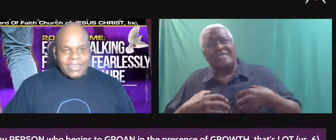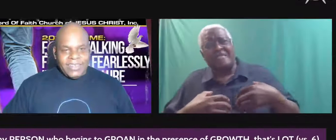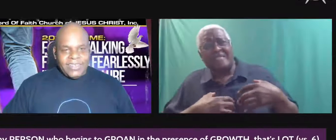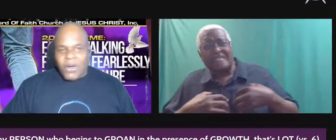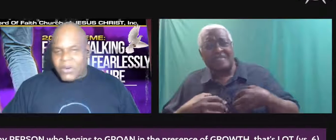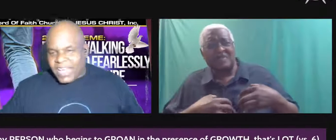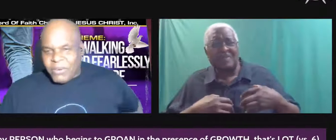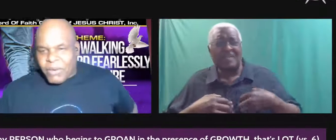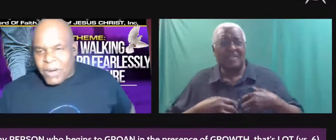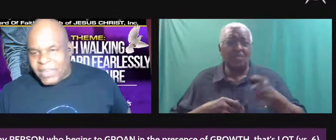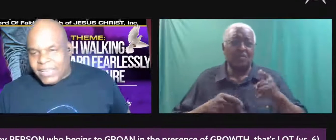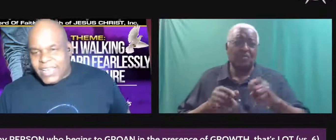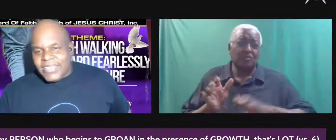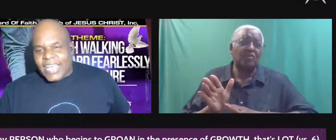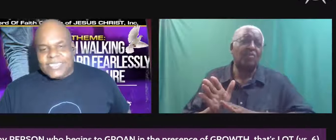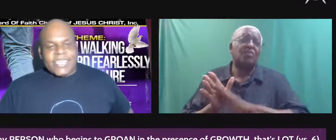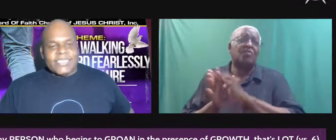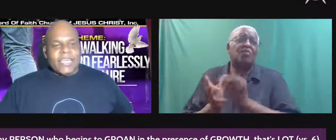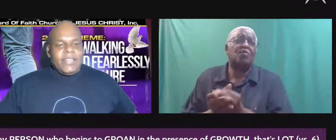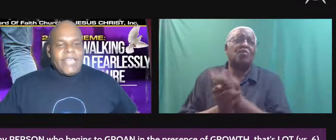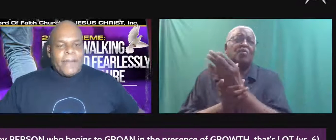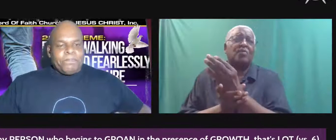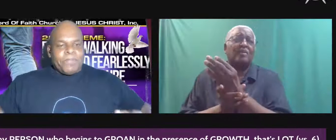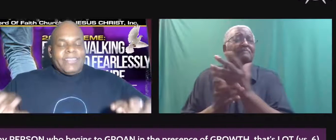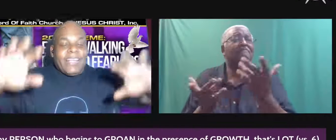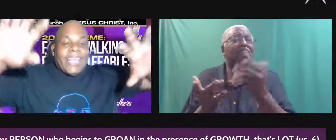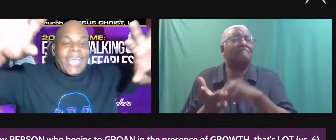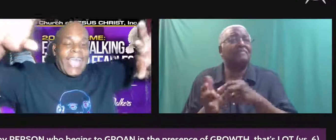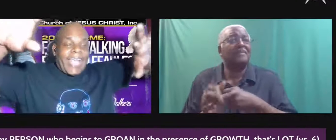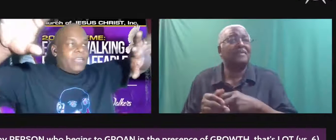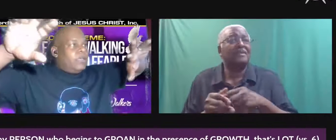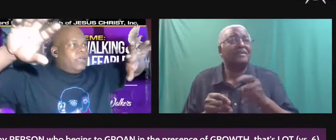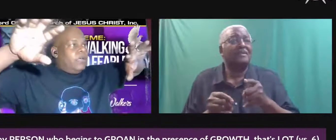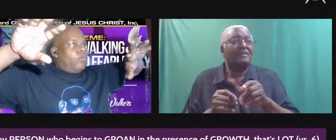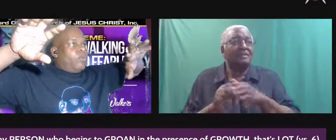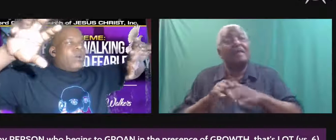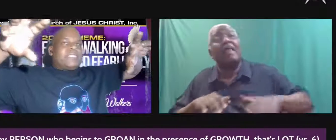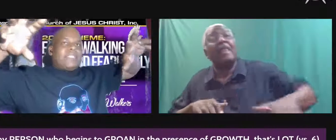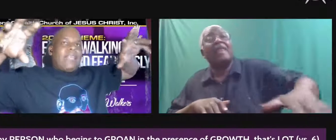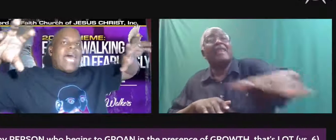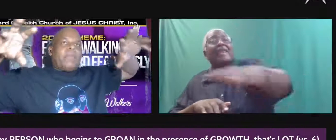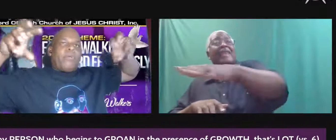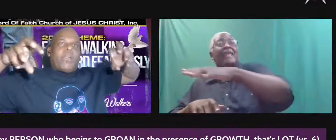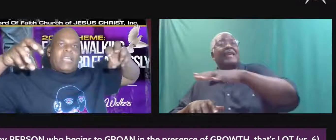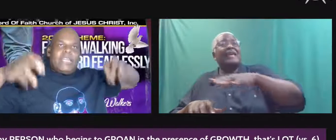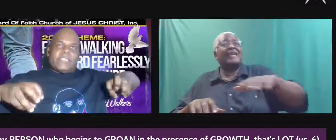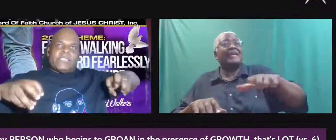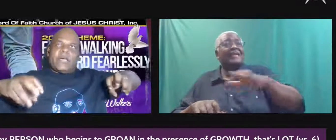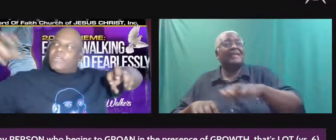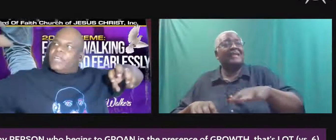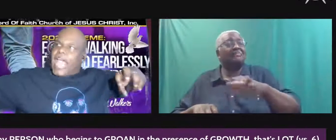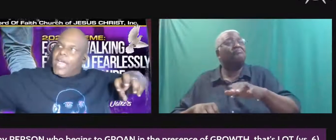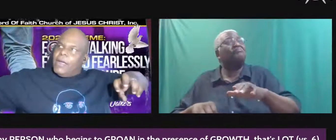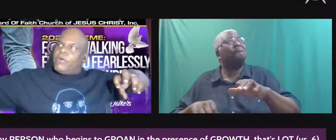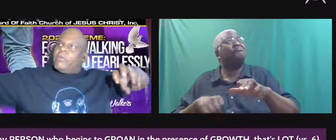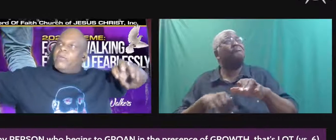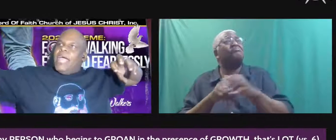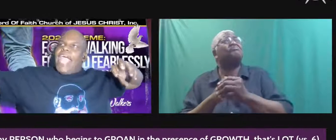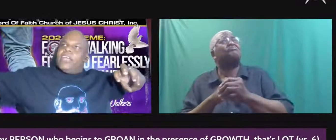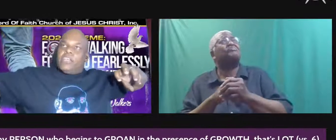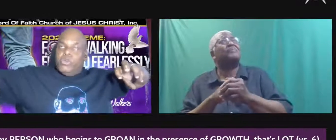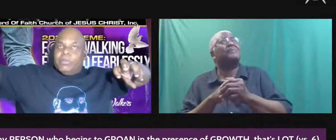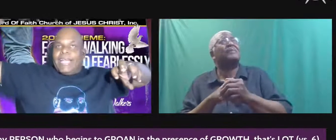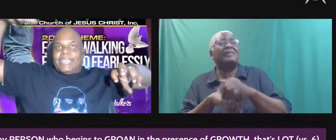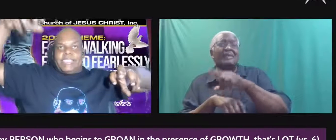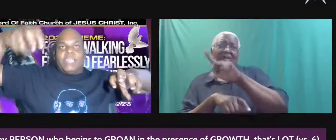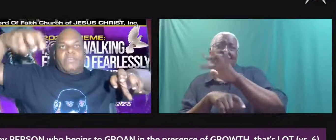a Lot. Okay, what do I mean? Text says that the land, once Lot brought his stuff and Abram